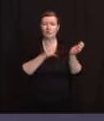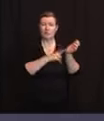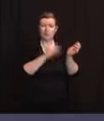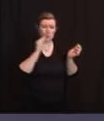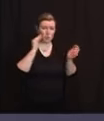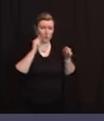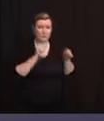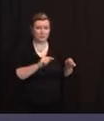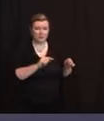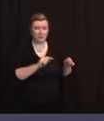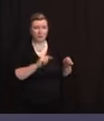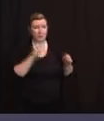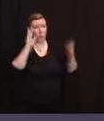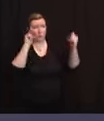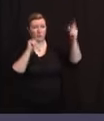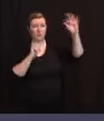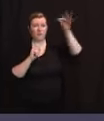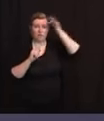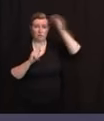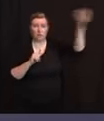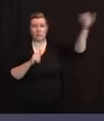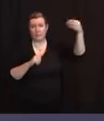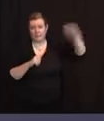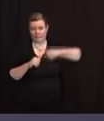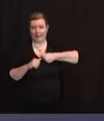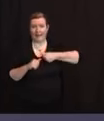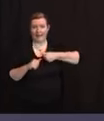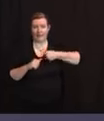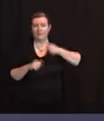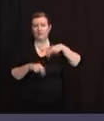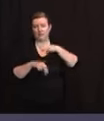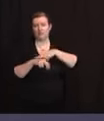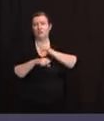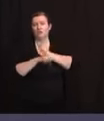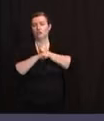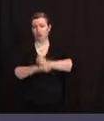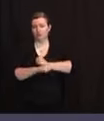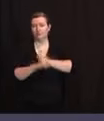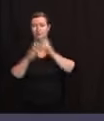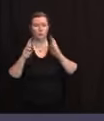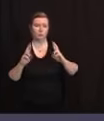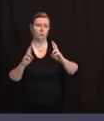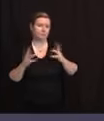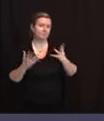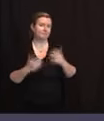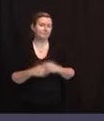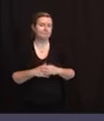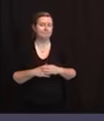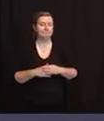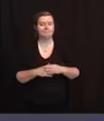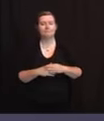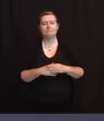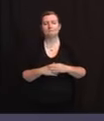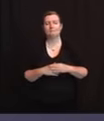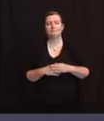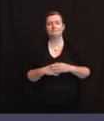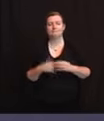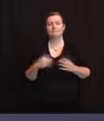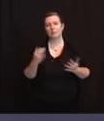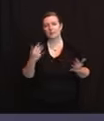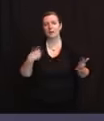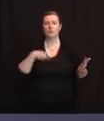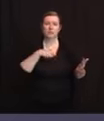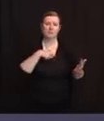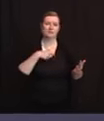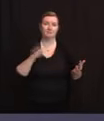the feds will pay. We have not come close to giving up on that, but Judy would be mad at me if I didn't say we're going to need the surge